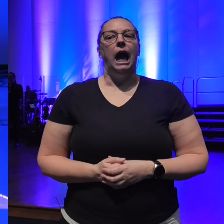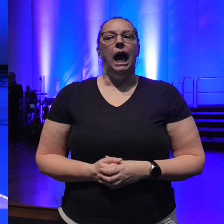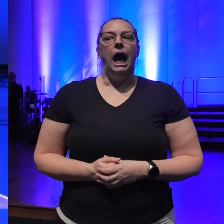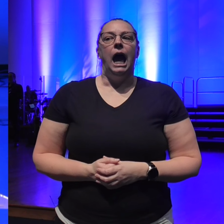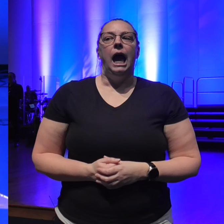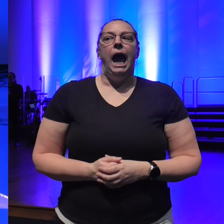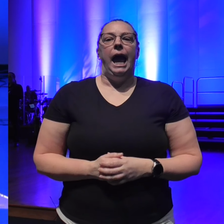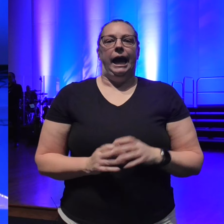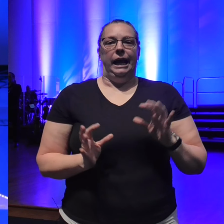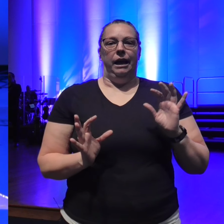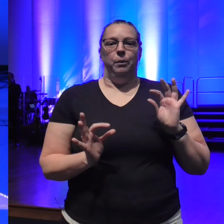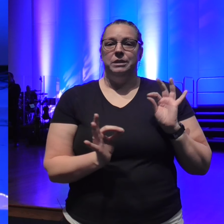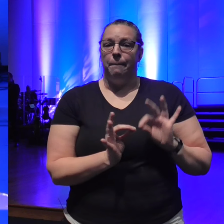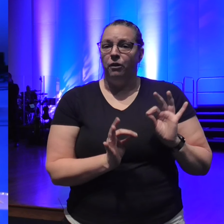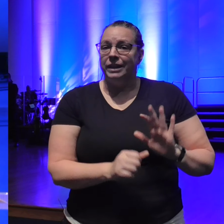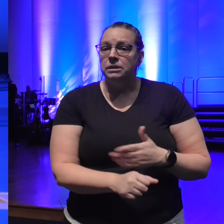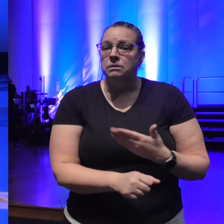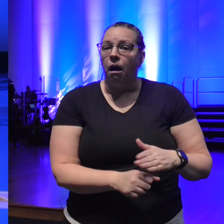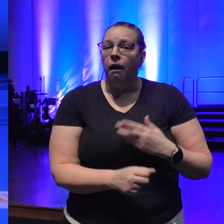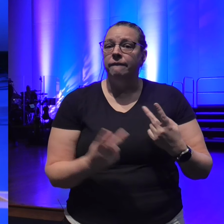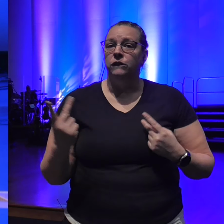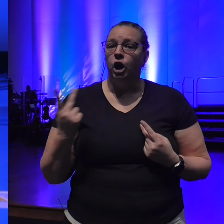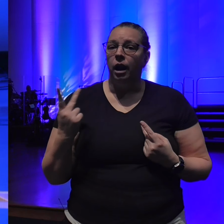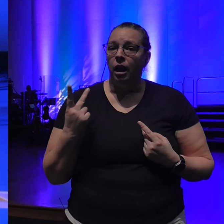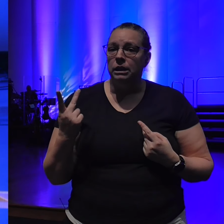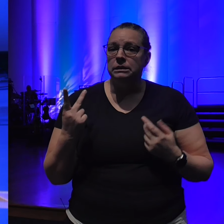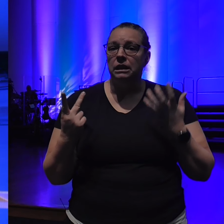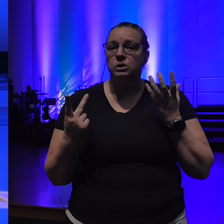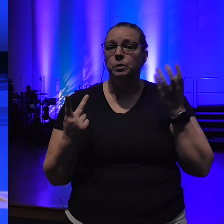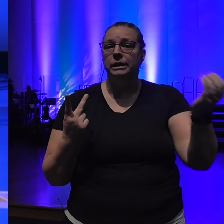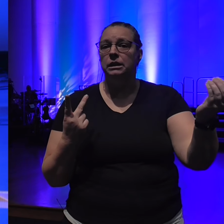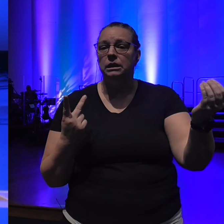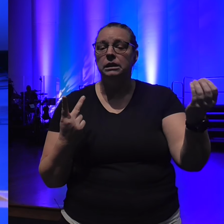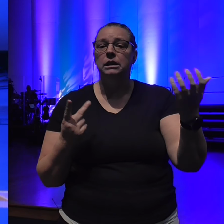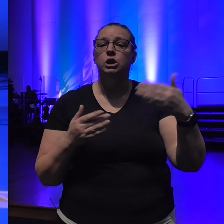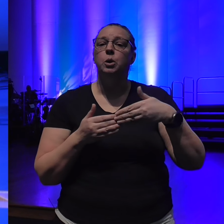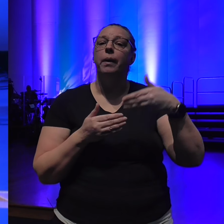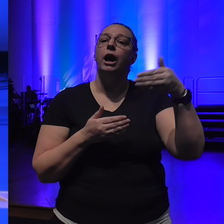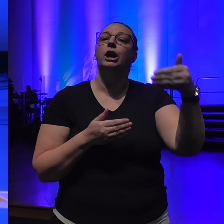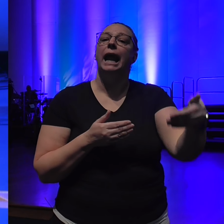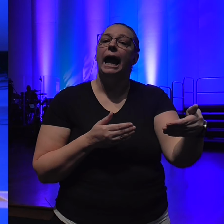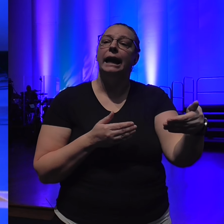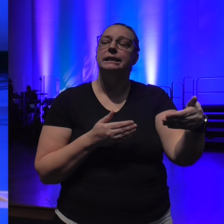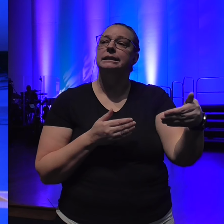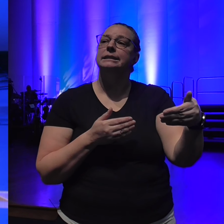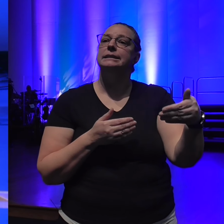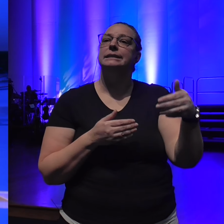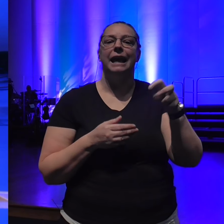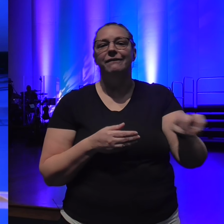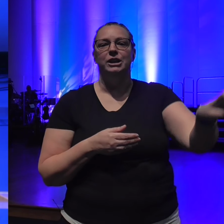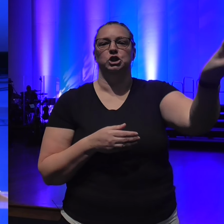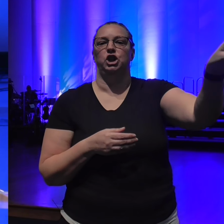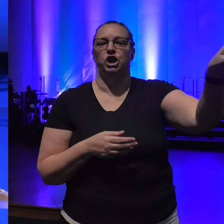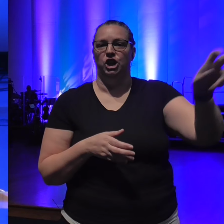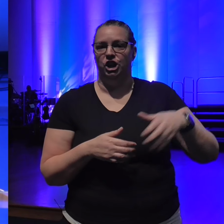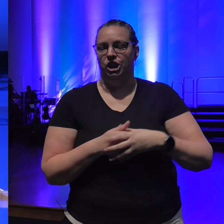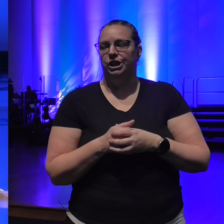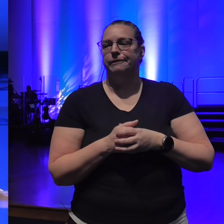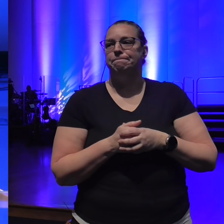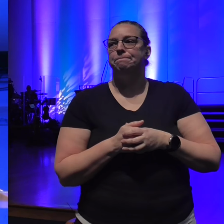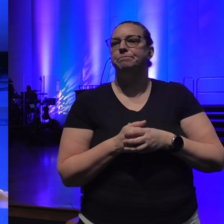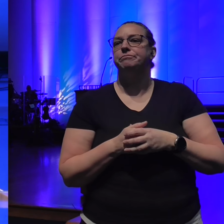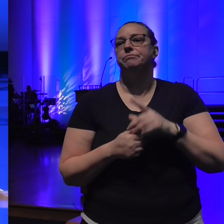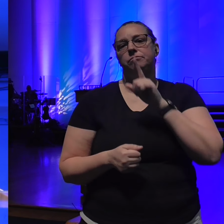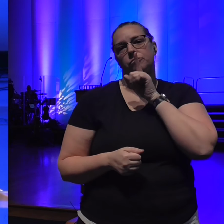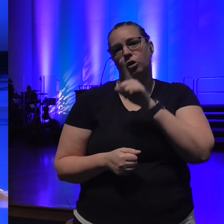it was a perfect song for Patty and I as we go off into our next adventure. And I